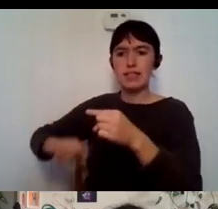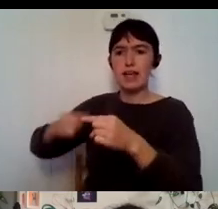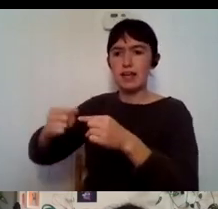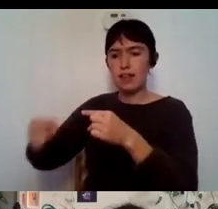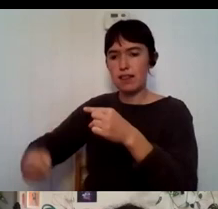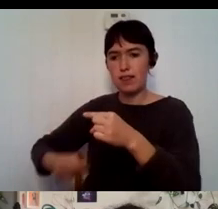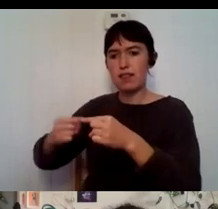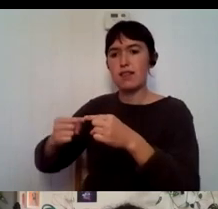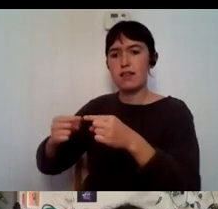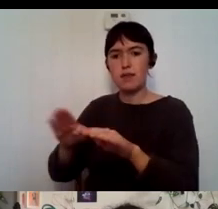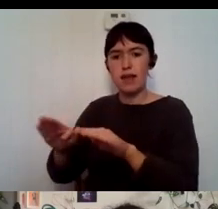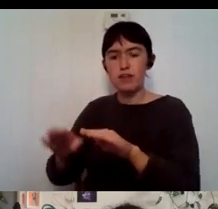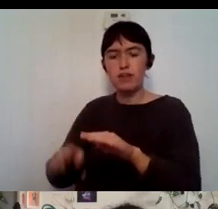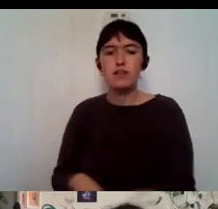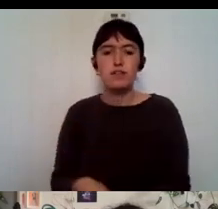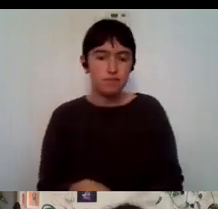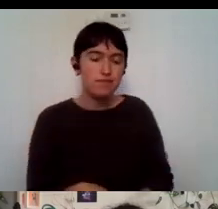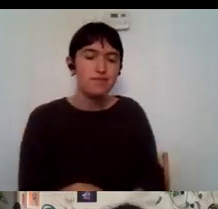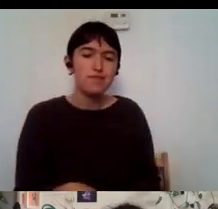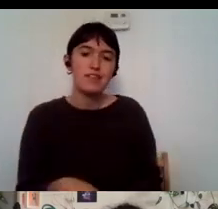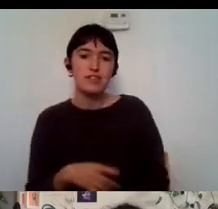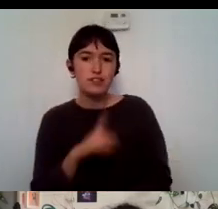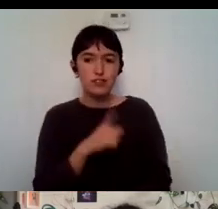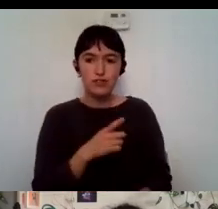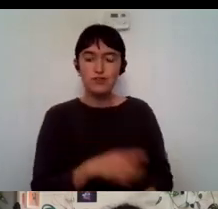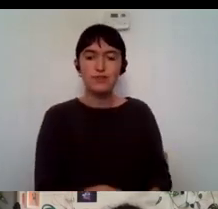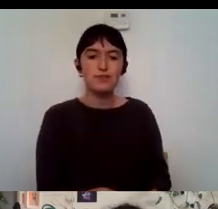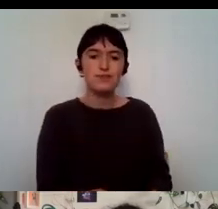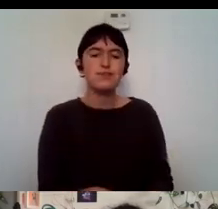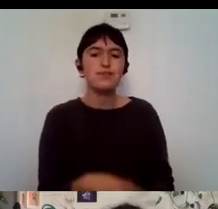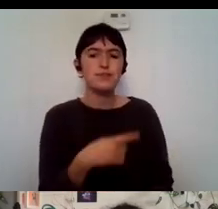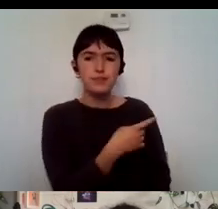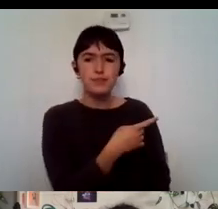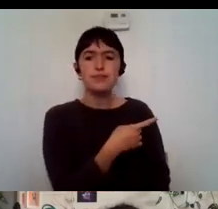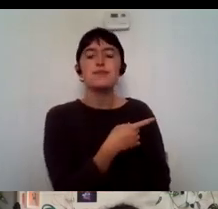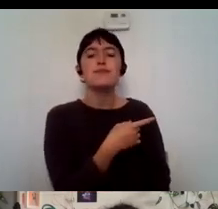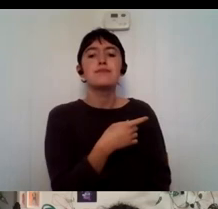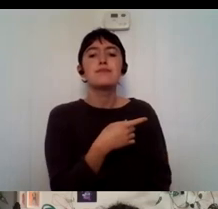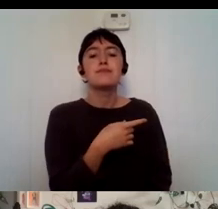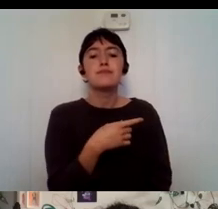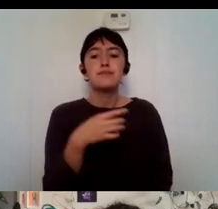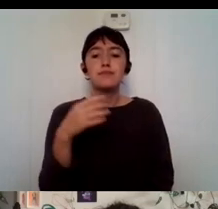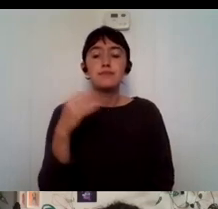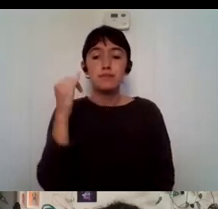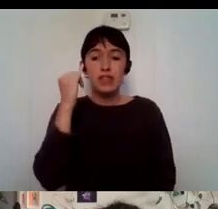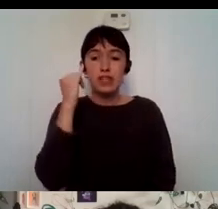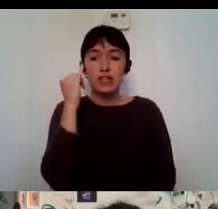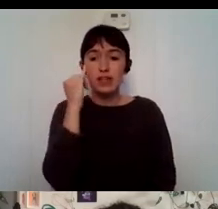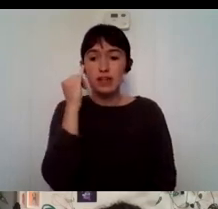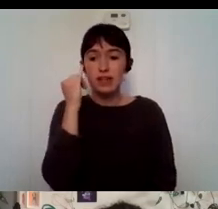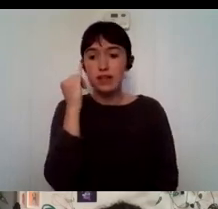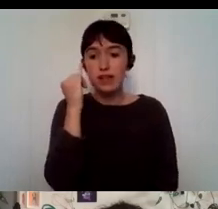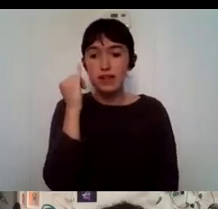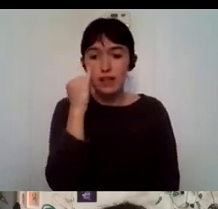let's just go here. And so what we have, if you were to play any response